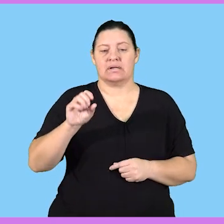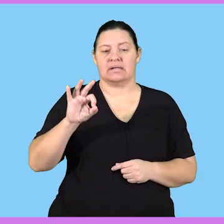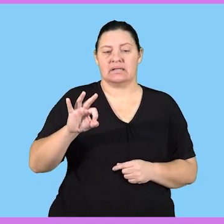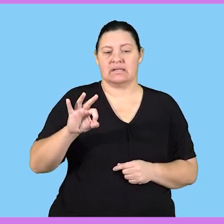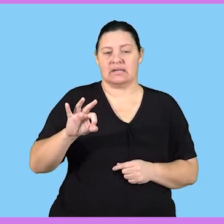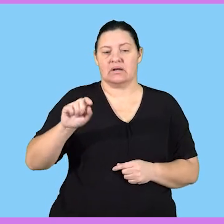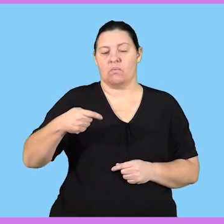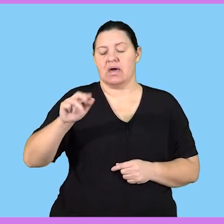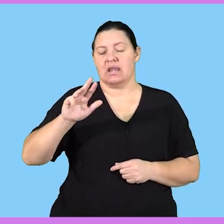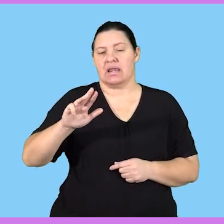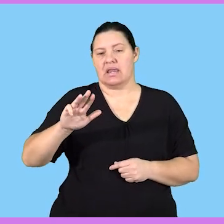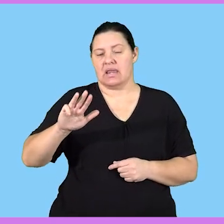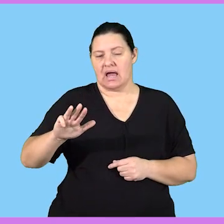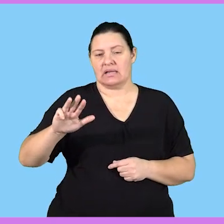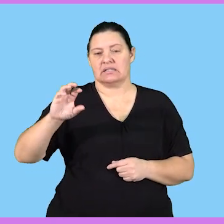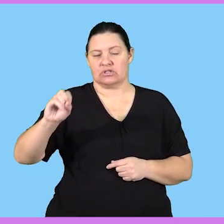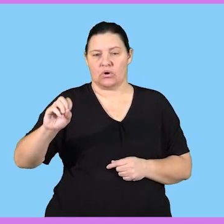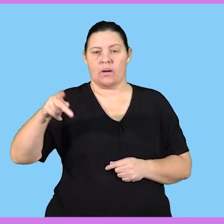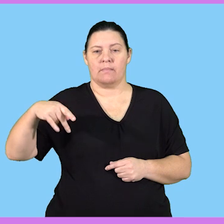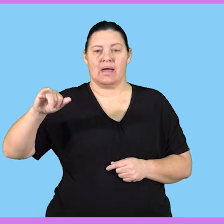1.7598, and that will give us an answer of